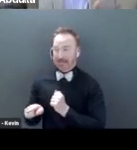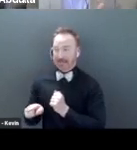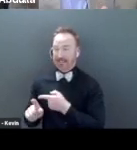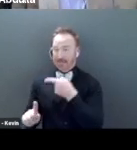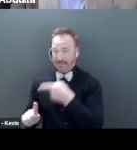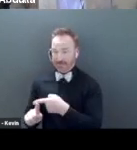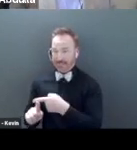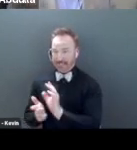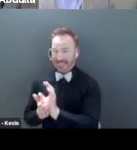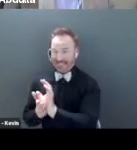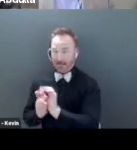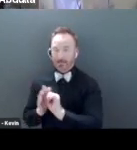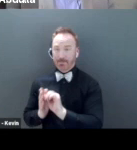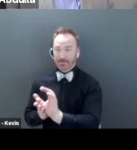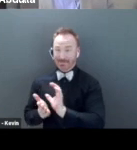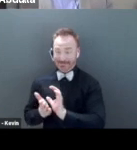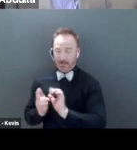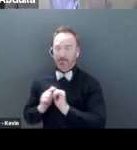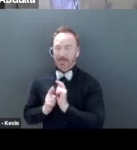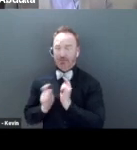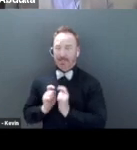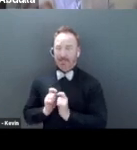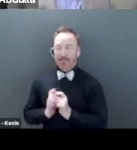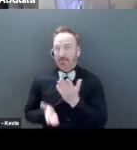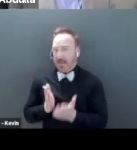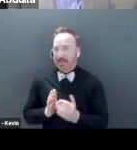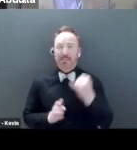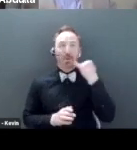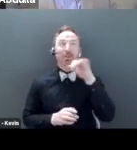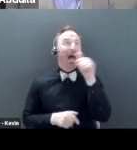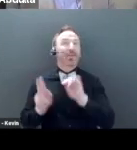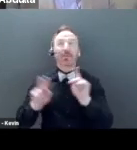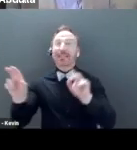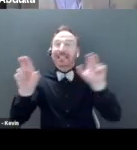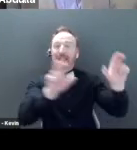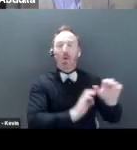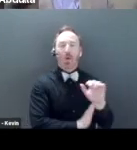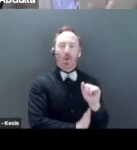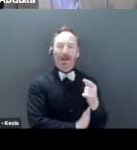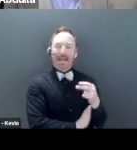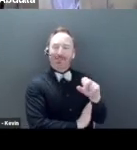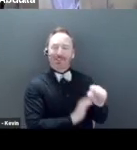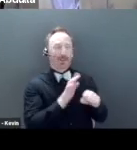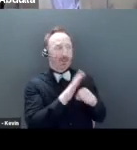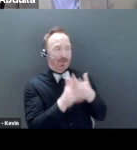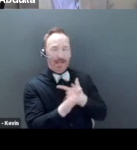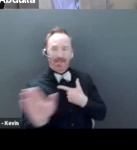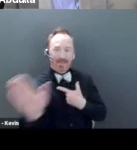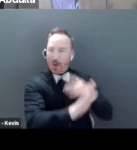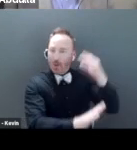adjusted in some way, shape, or form once you have external investors or angels who may have other opinions and other requirements.